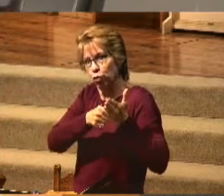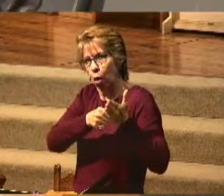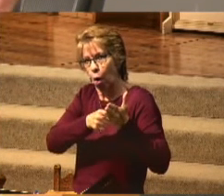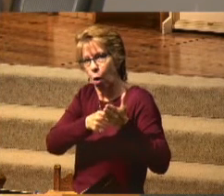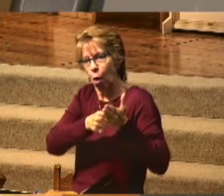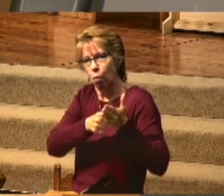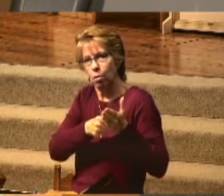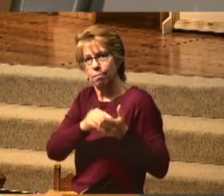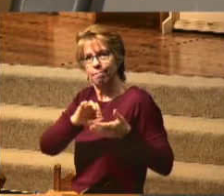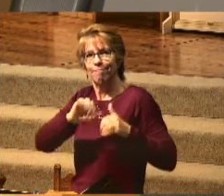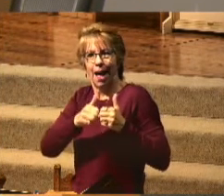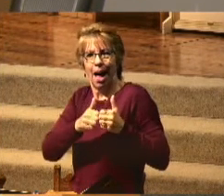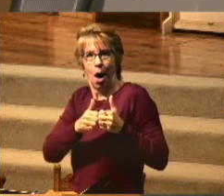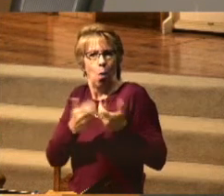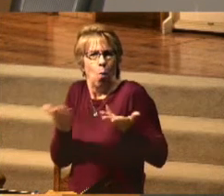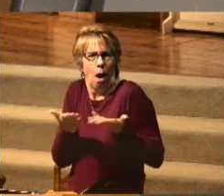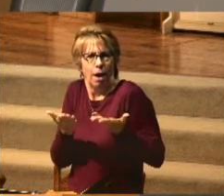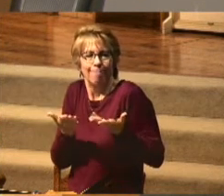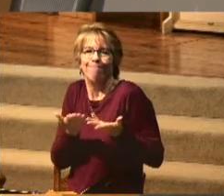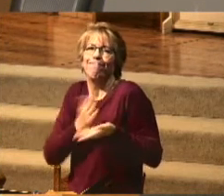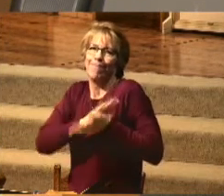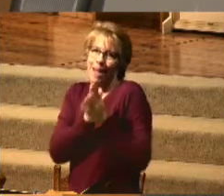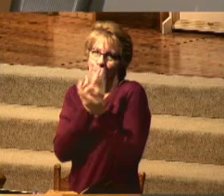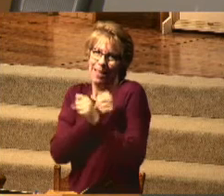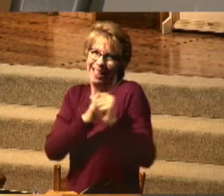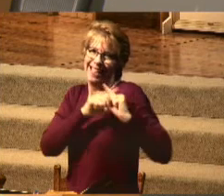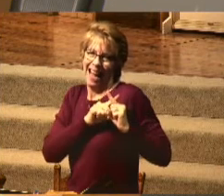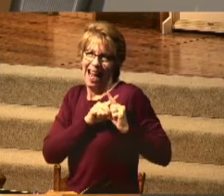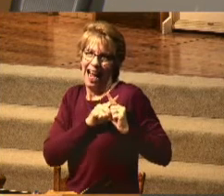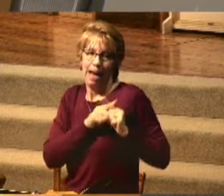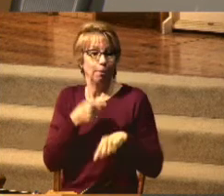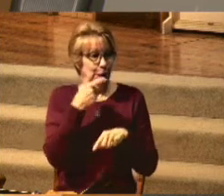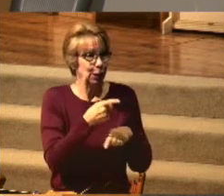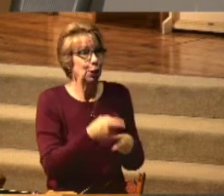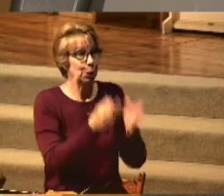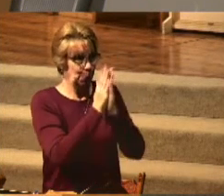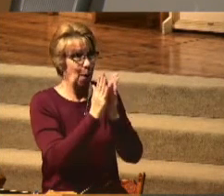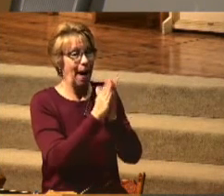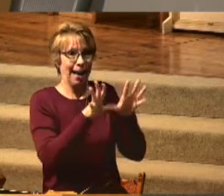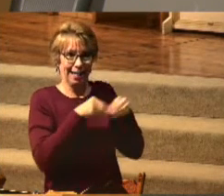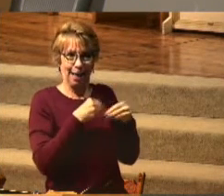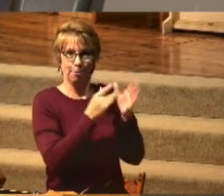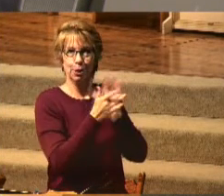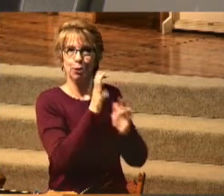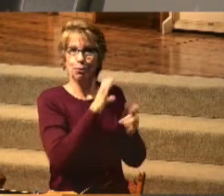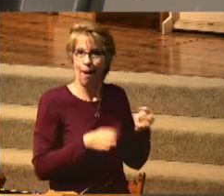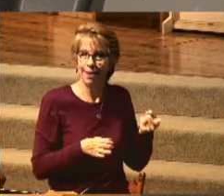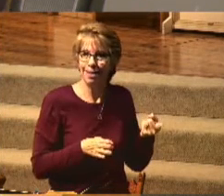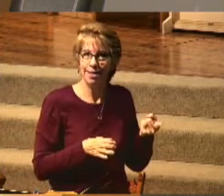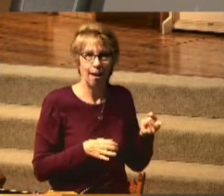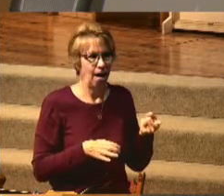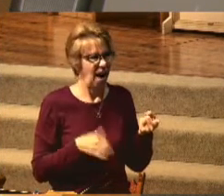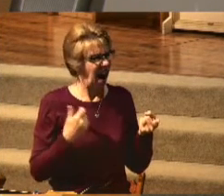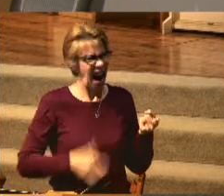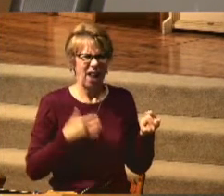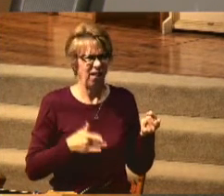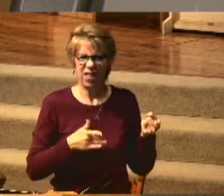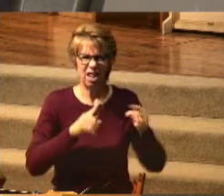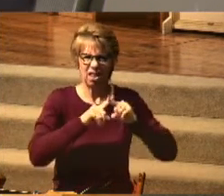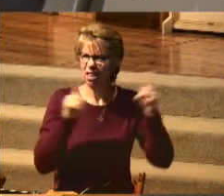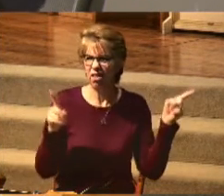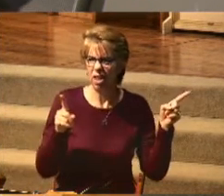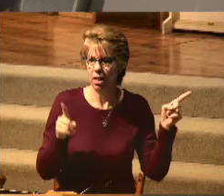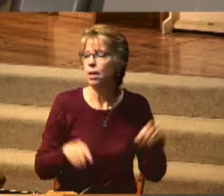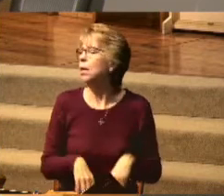to be saved. And she prayed the prayer and asked God to save her. She said, I don't feel anything. I said,